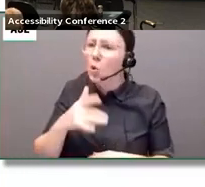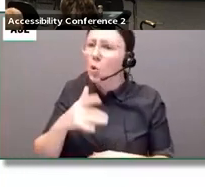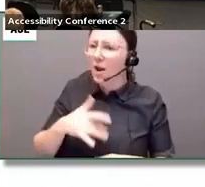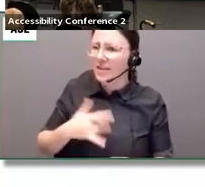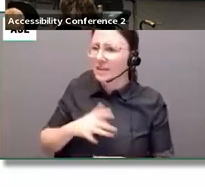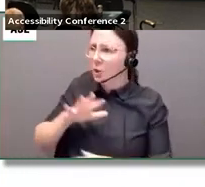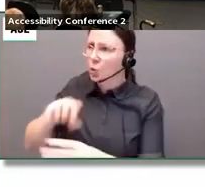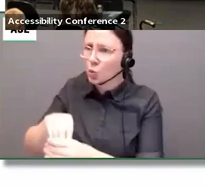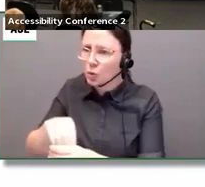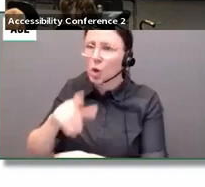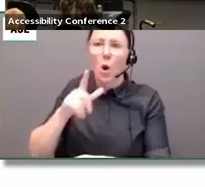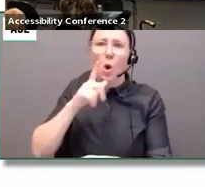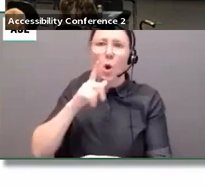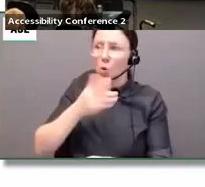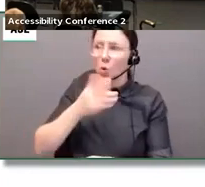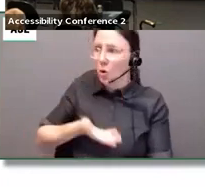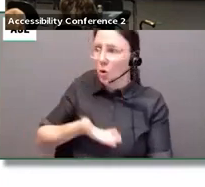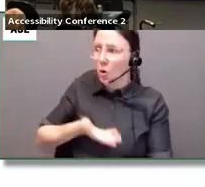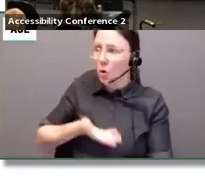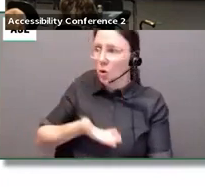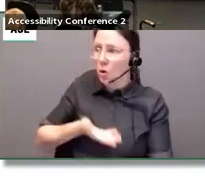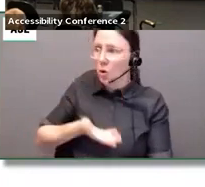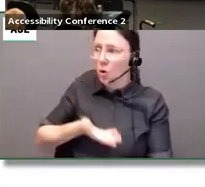outdoors? Everyone should.